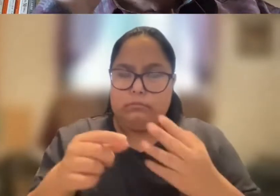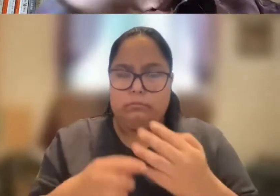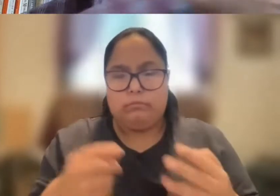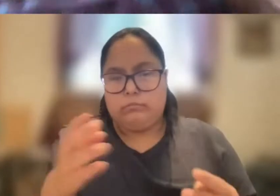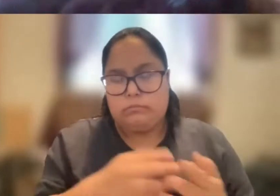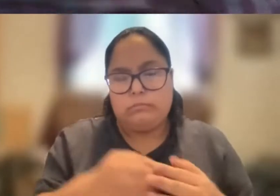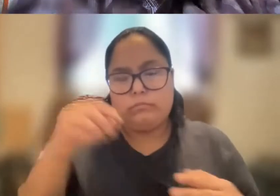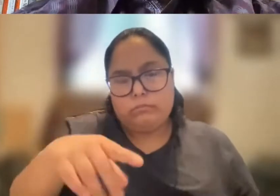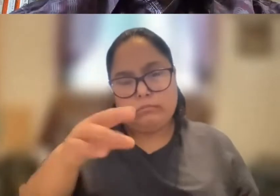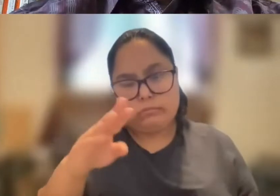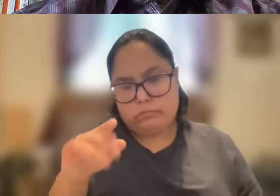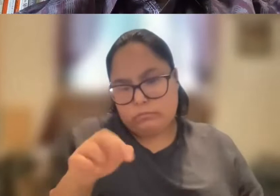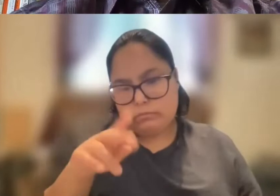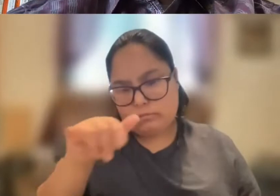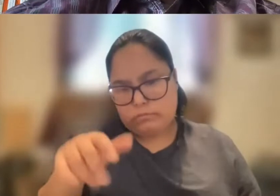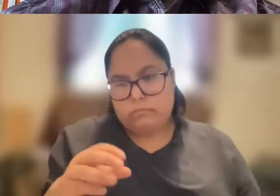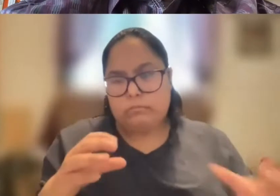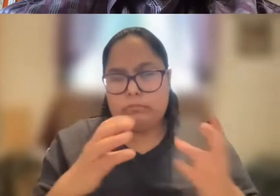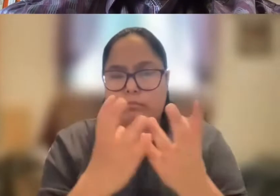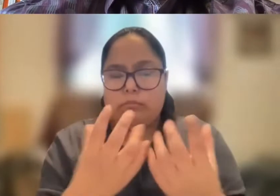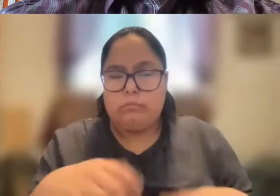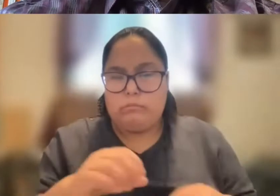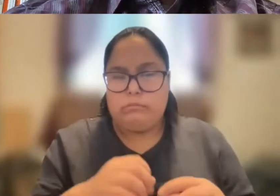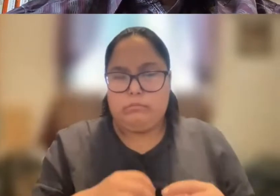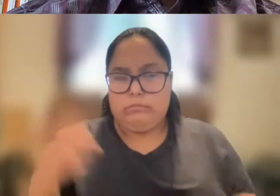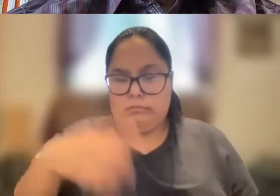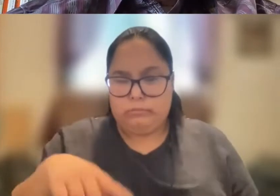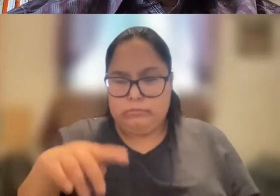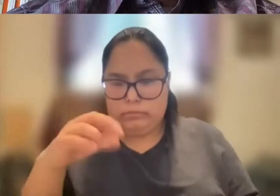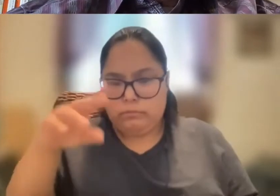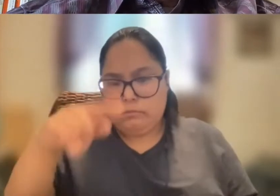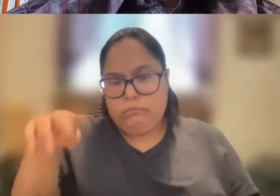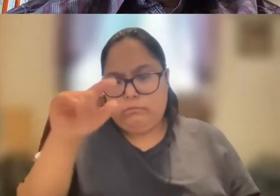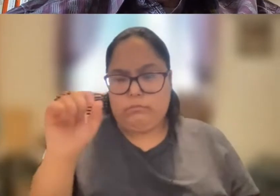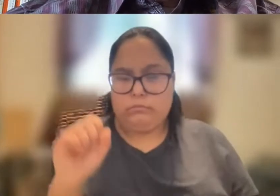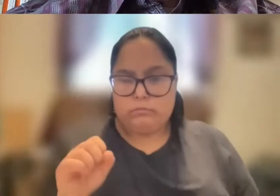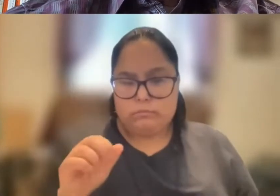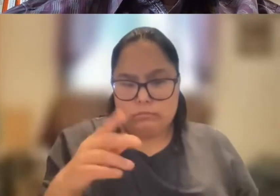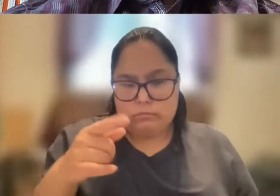Defense Advisory Group. The only thing that was missing was being part of employment equity.